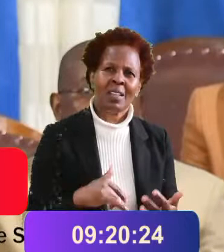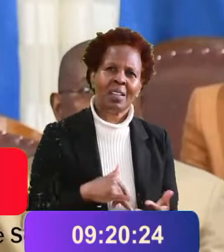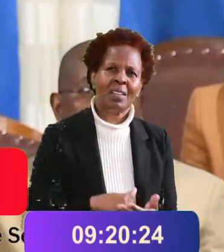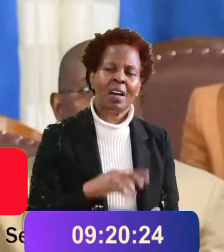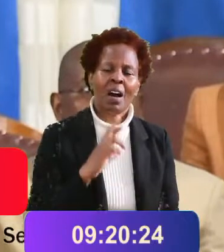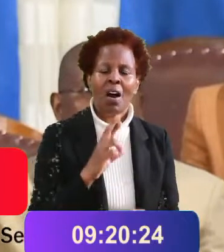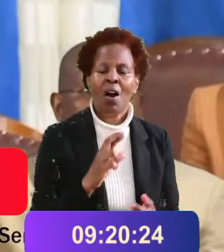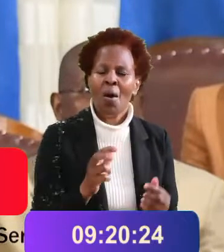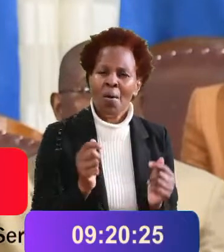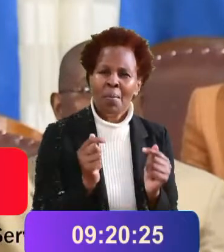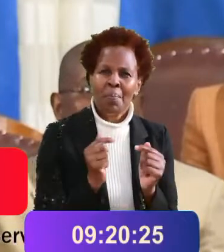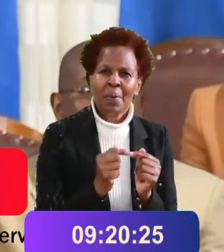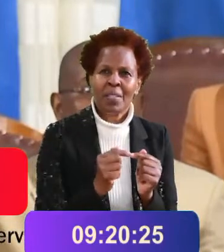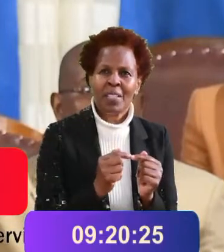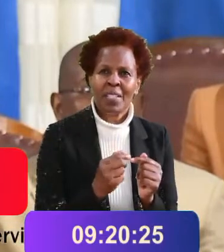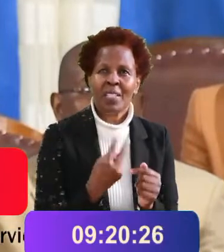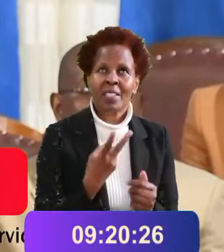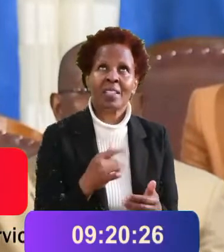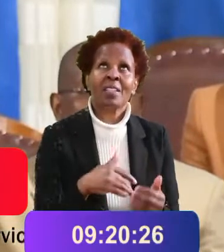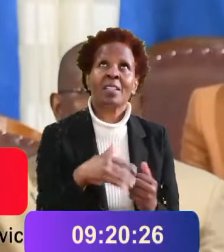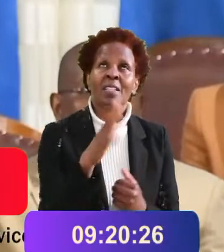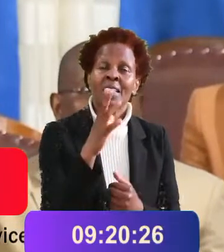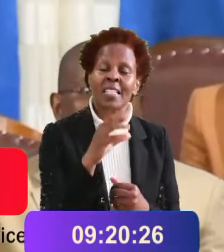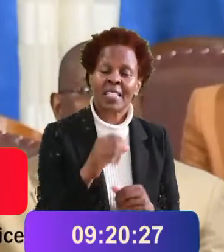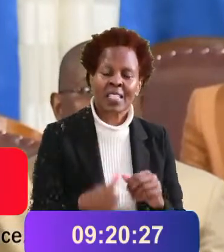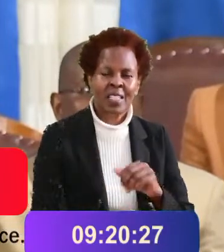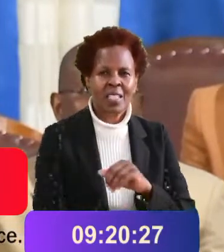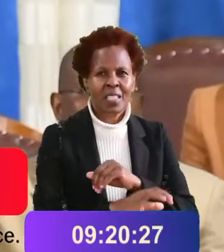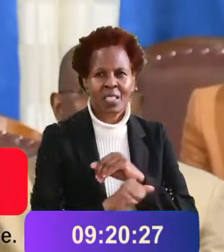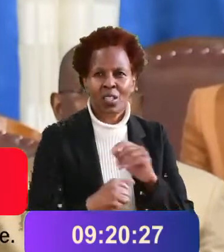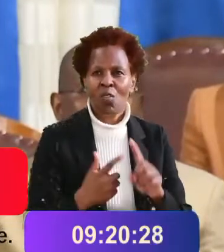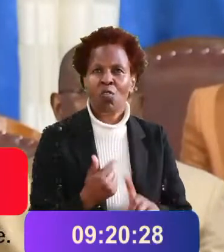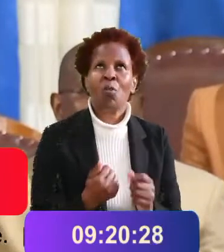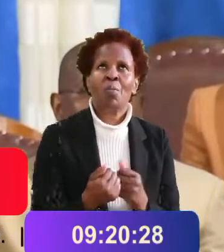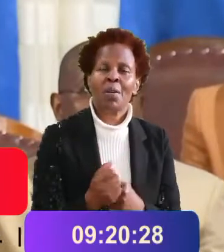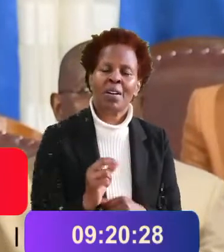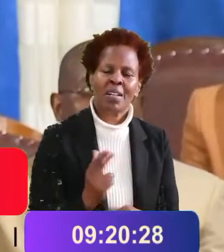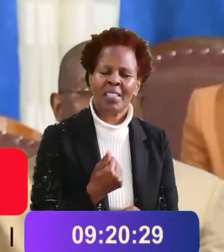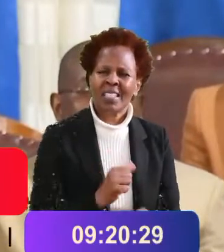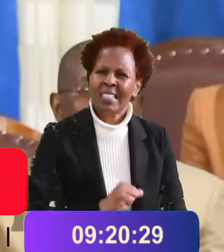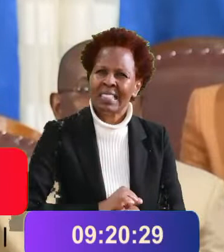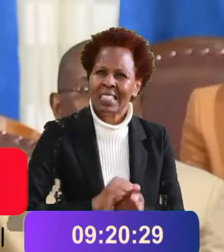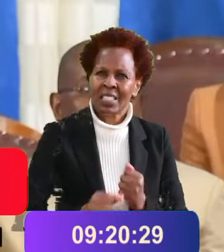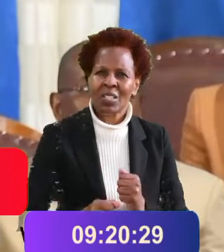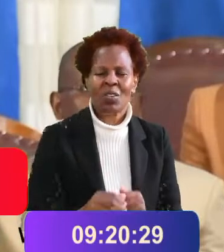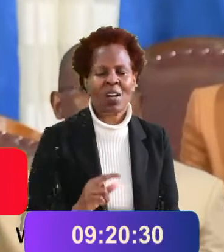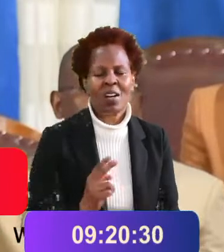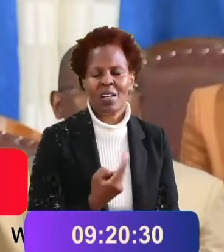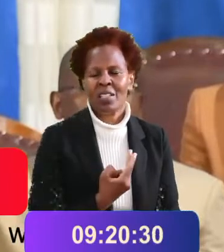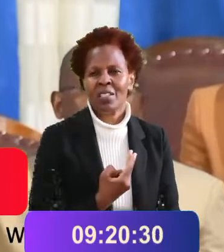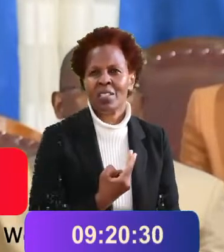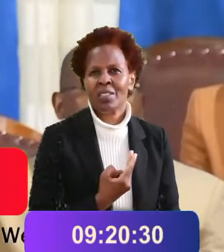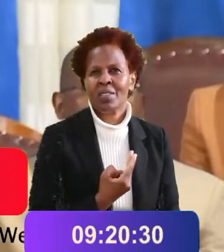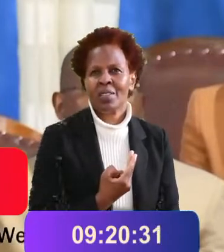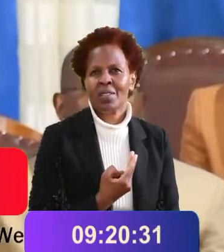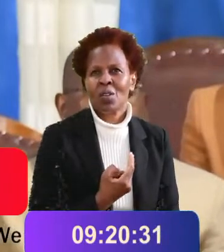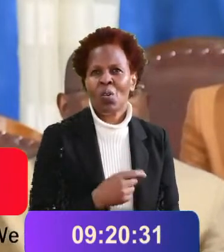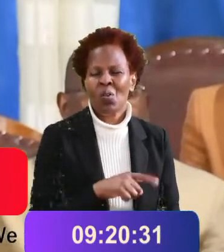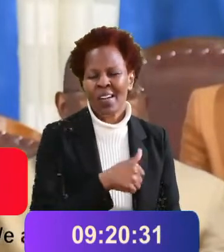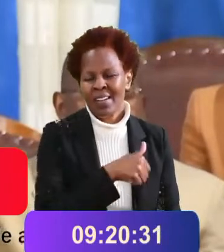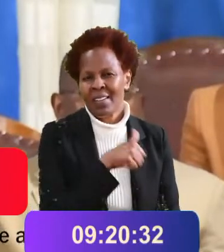see God as one who is stealing from us, as one who is destroying us, as one who is killing